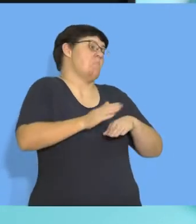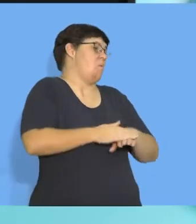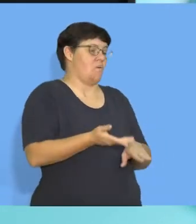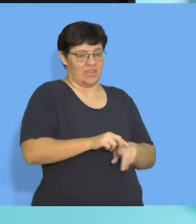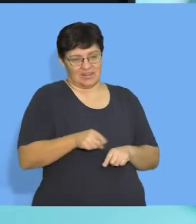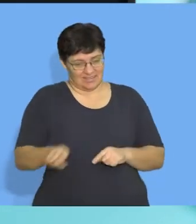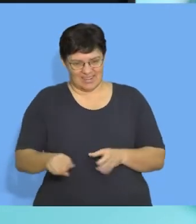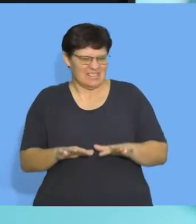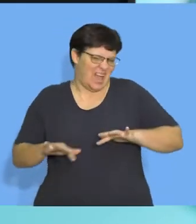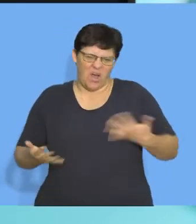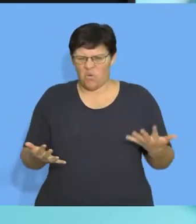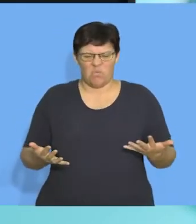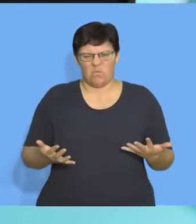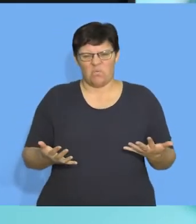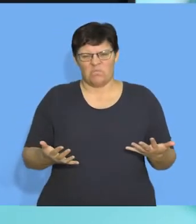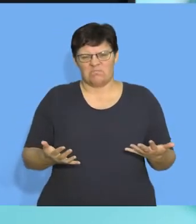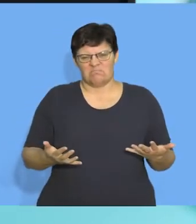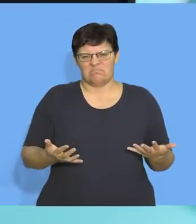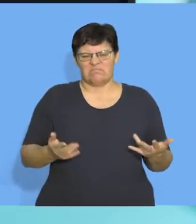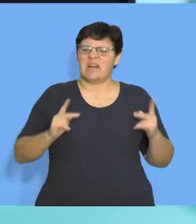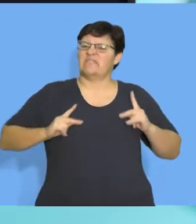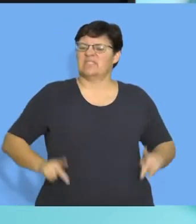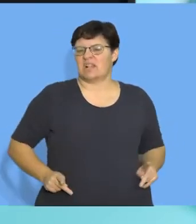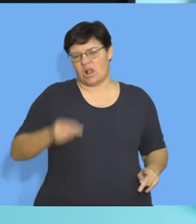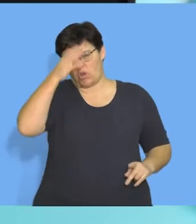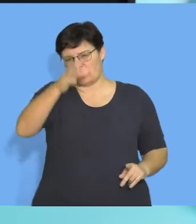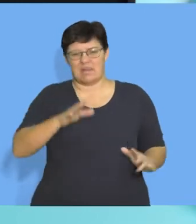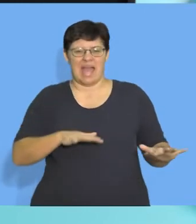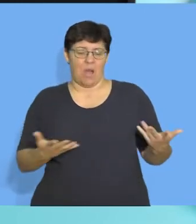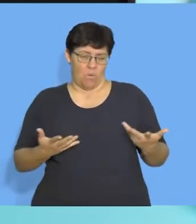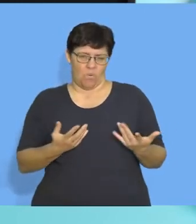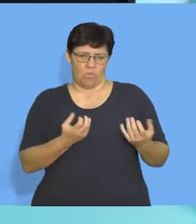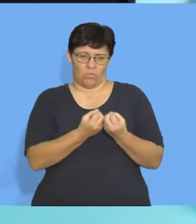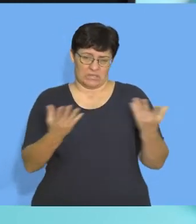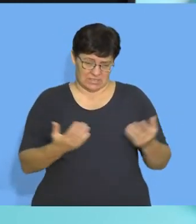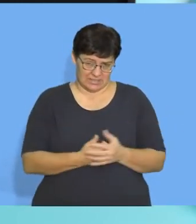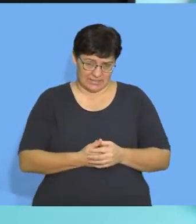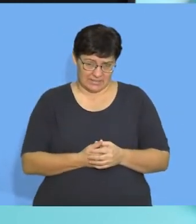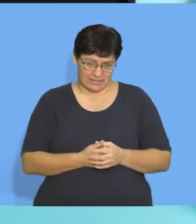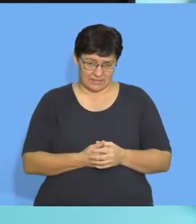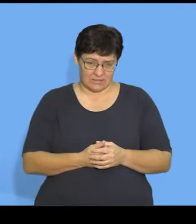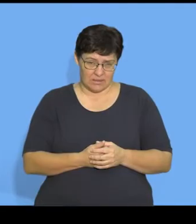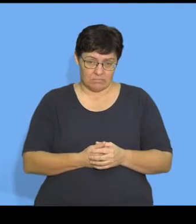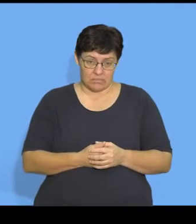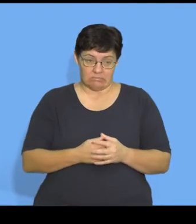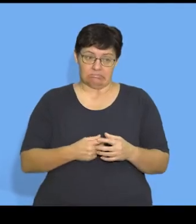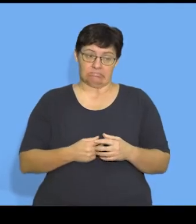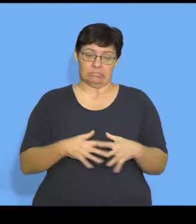because of the way physical concepts are, physical quantities. We're not going to get too hung up on that.